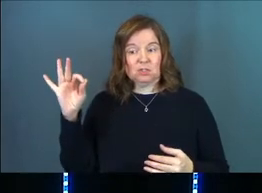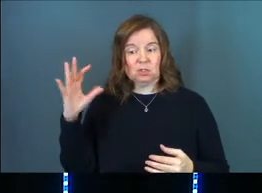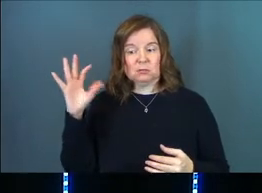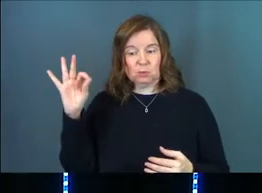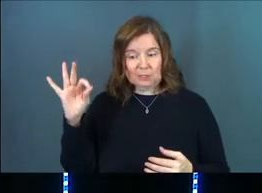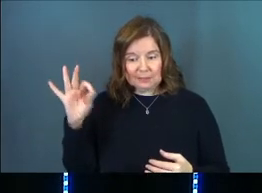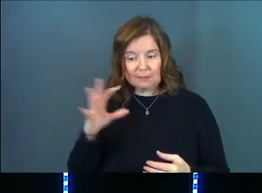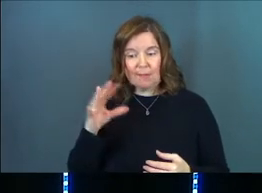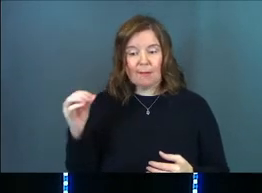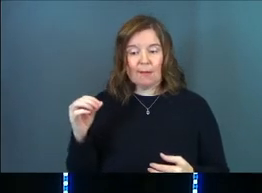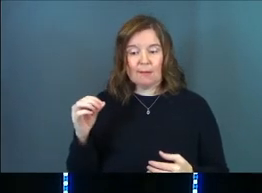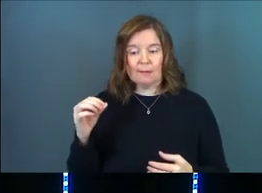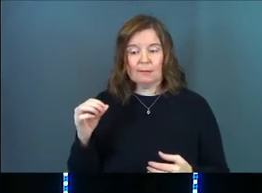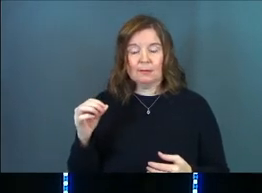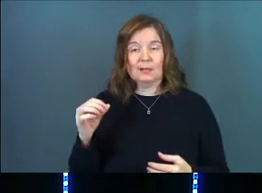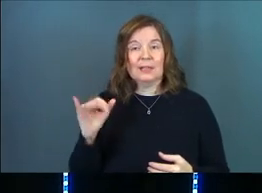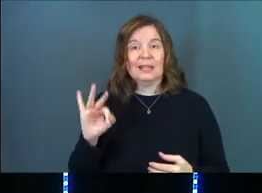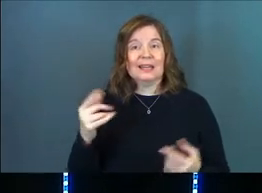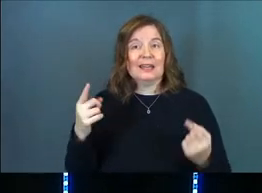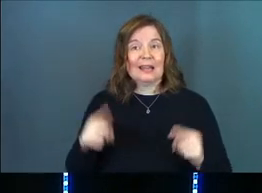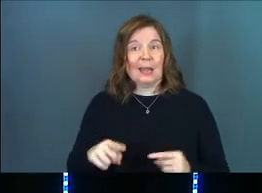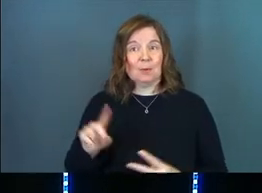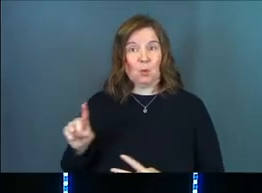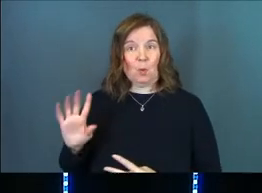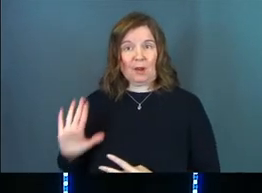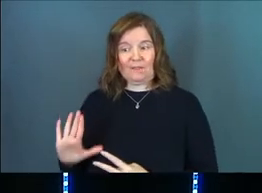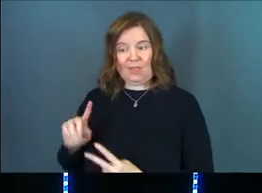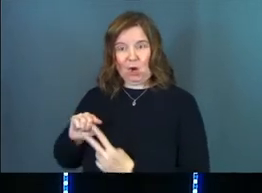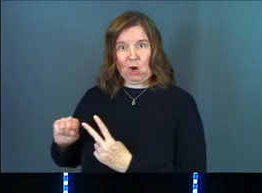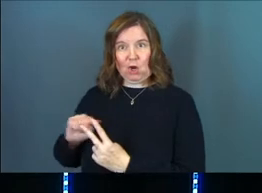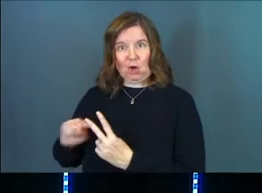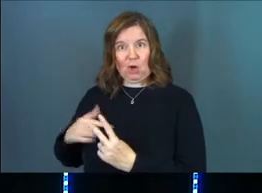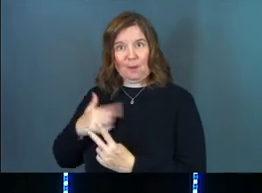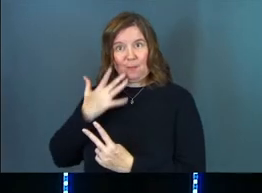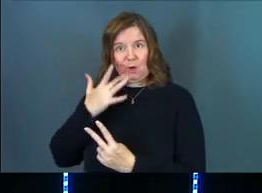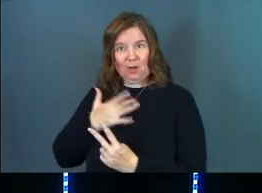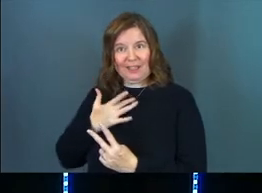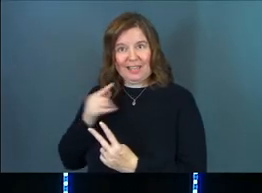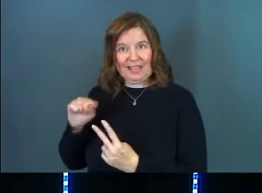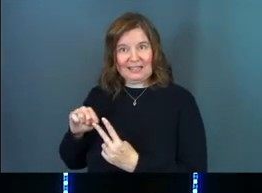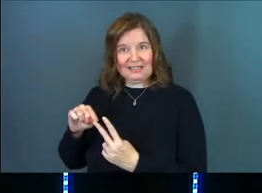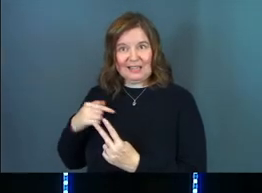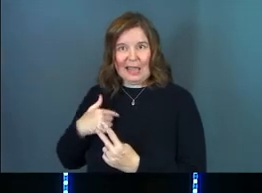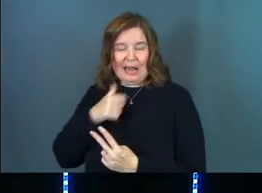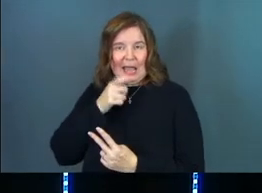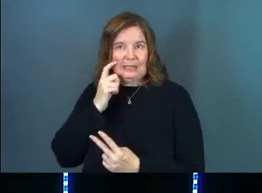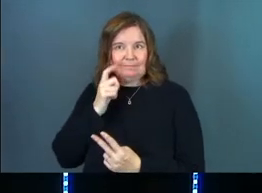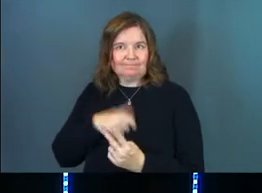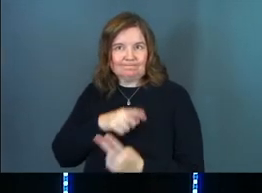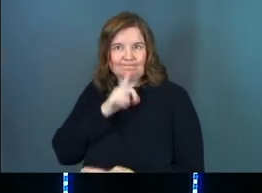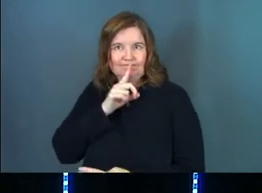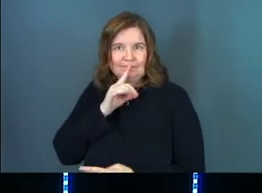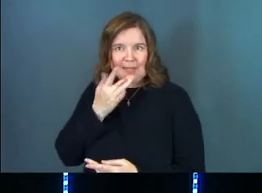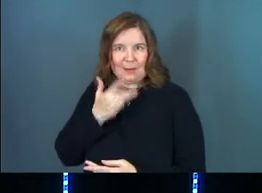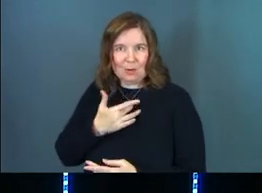sermon and it was one of their birthdays. And I didn't acknowledge their birthday before the sermon